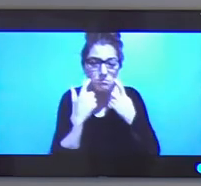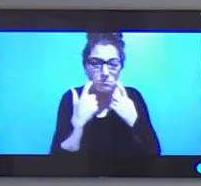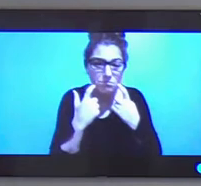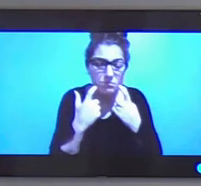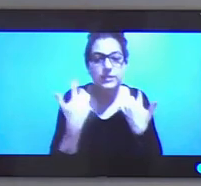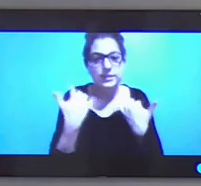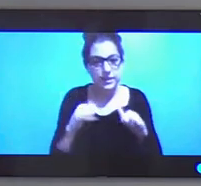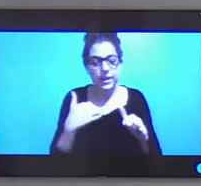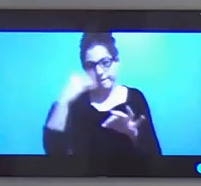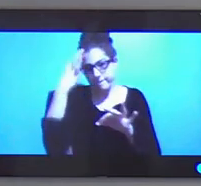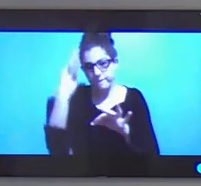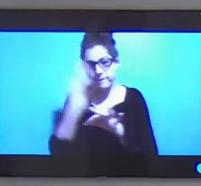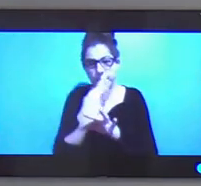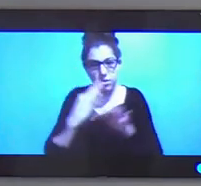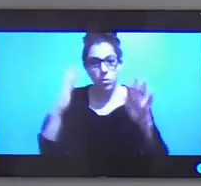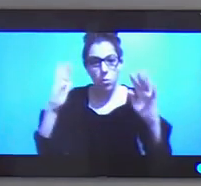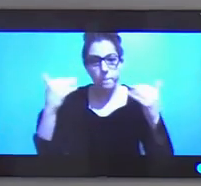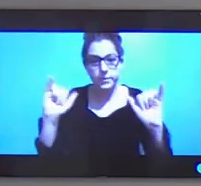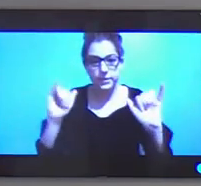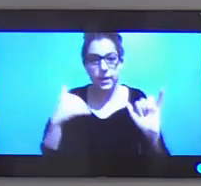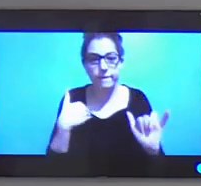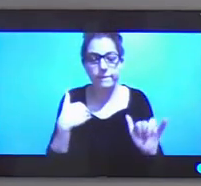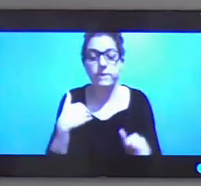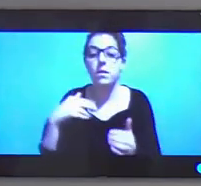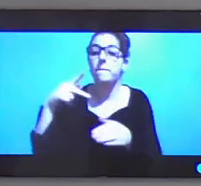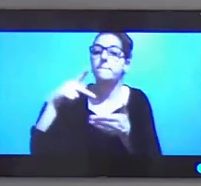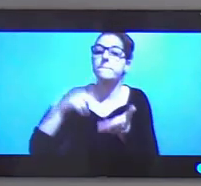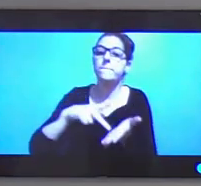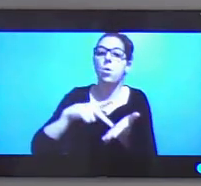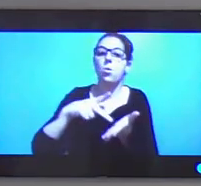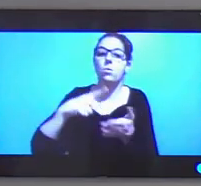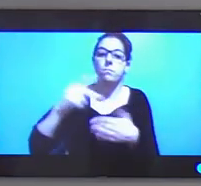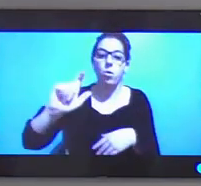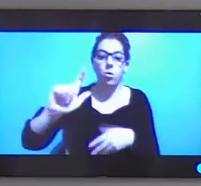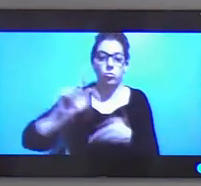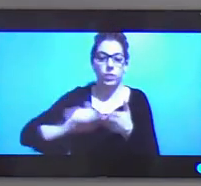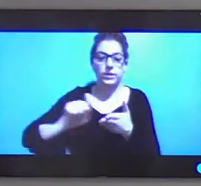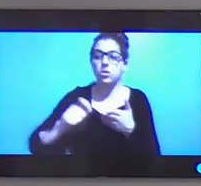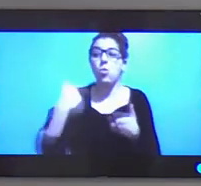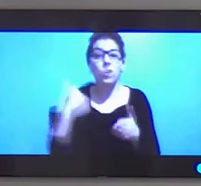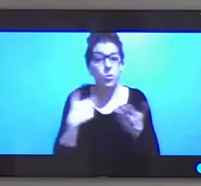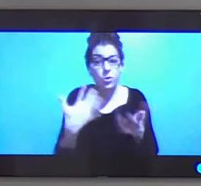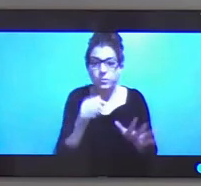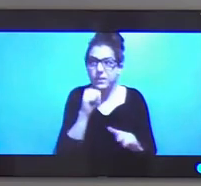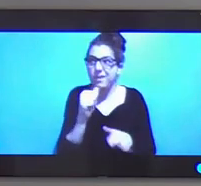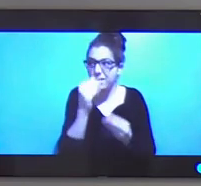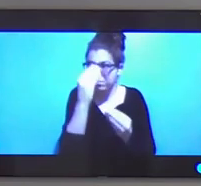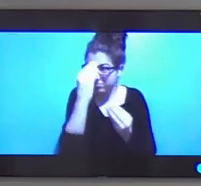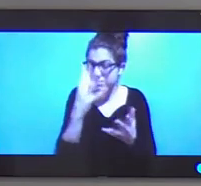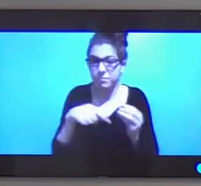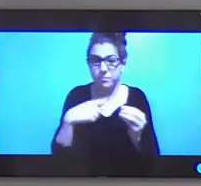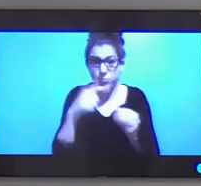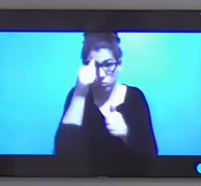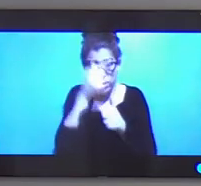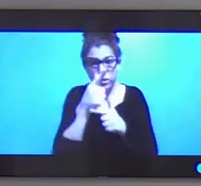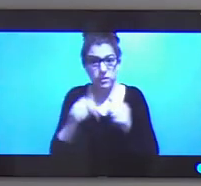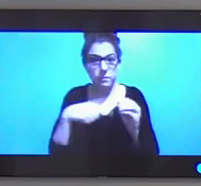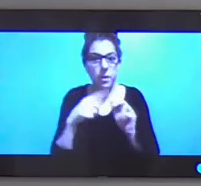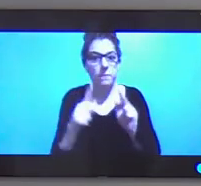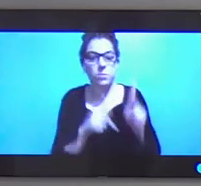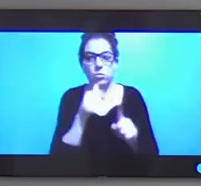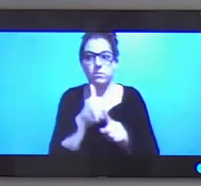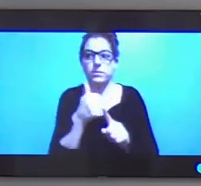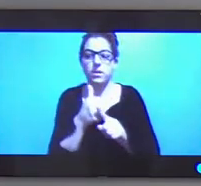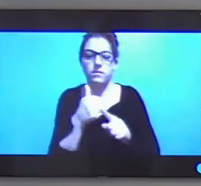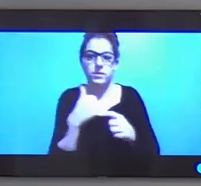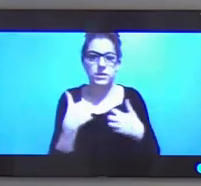hope. Paul writes, "We do not want you to be uninformed, brothers, about those who are asleep, that you may not grieve